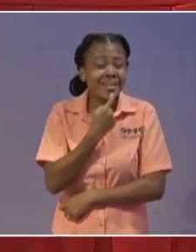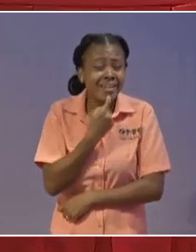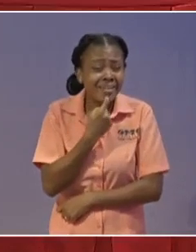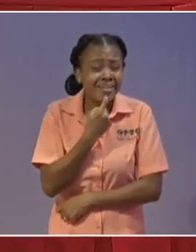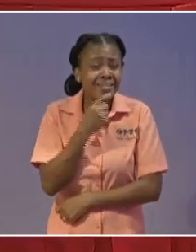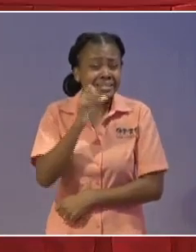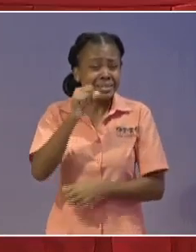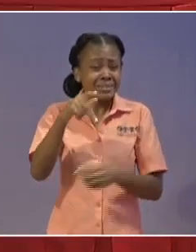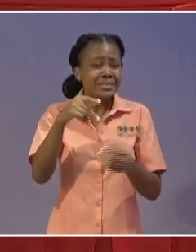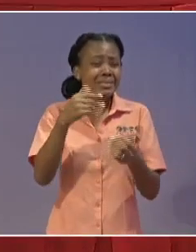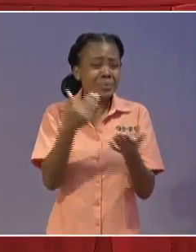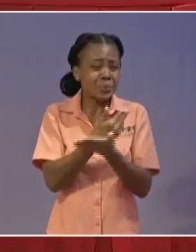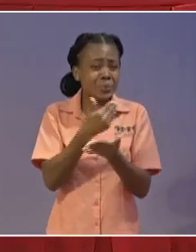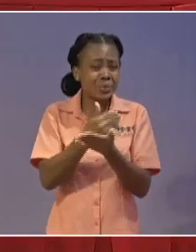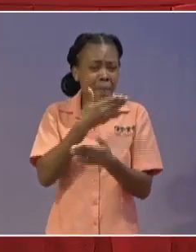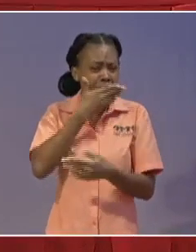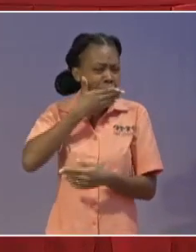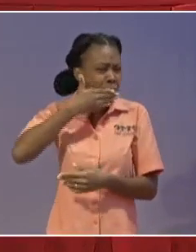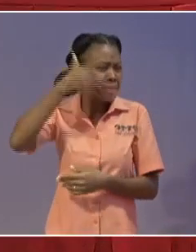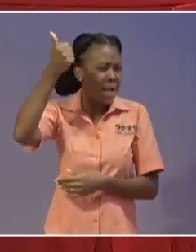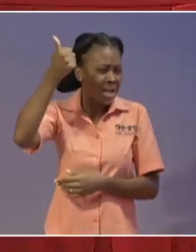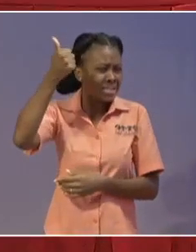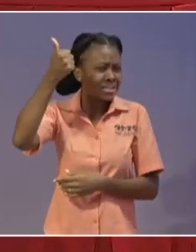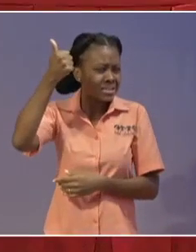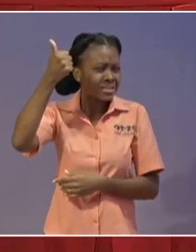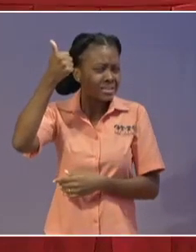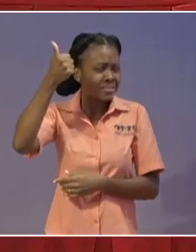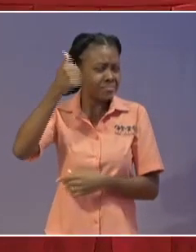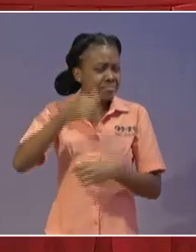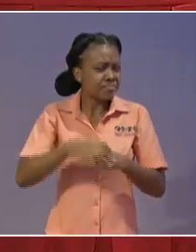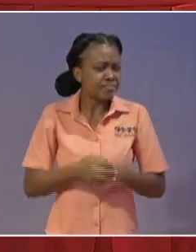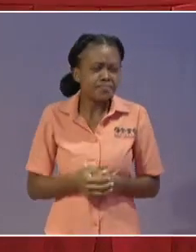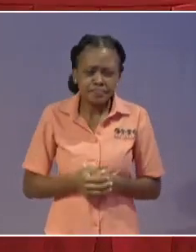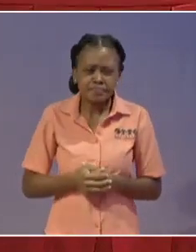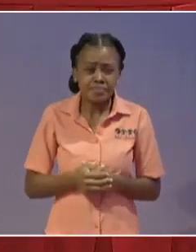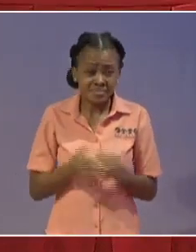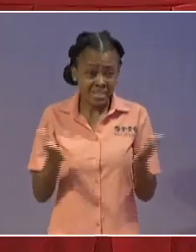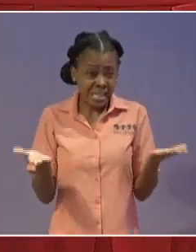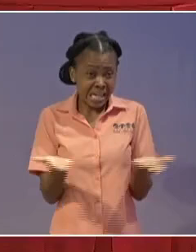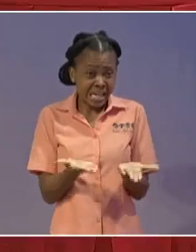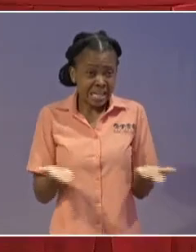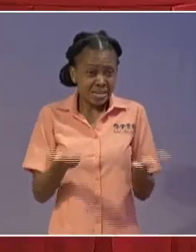to find out, in terms of our local setting, are we just using the regular